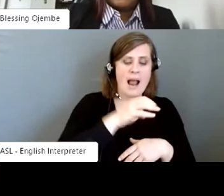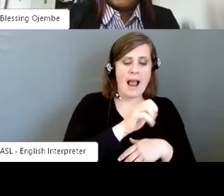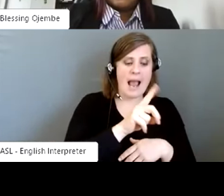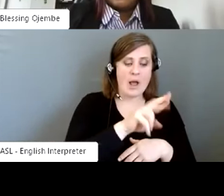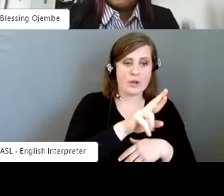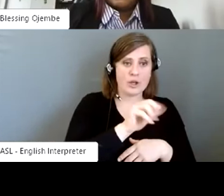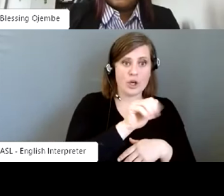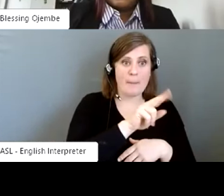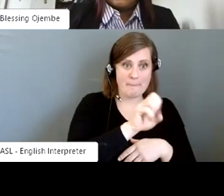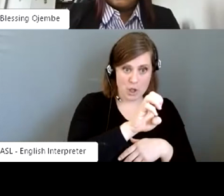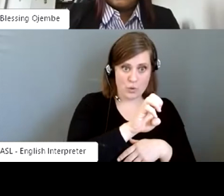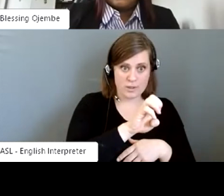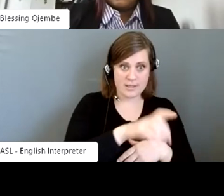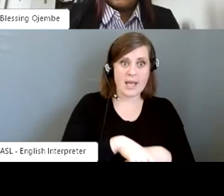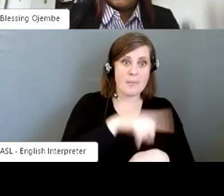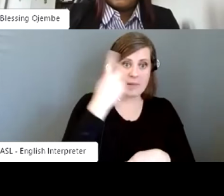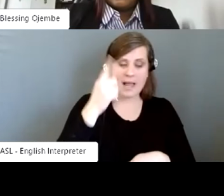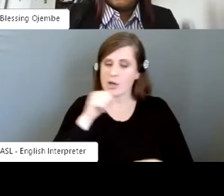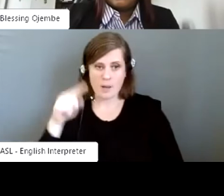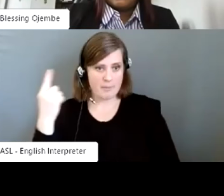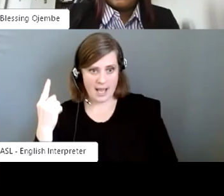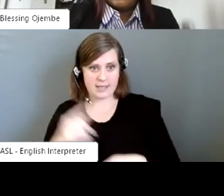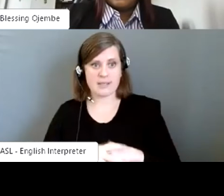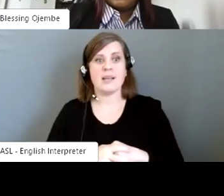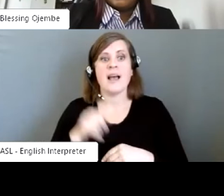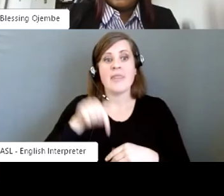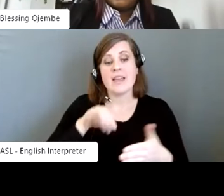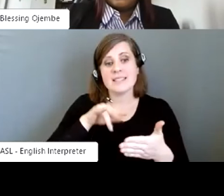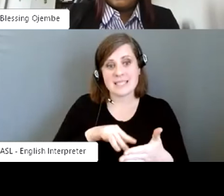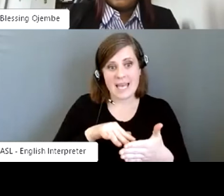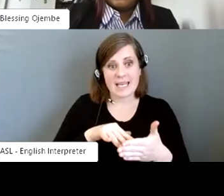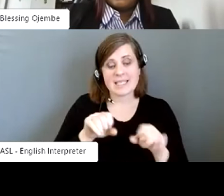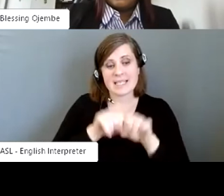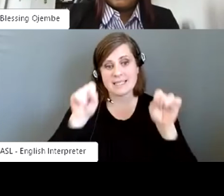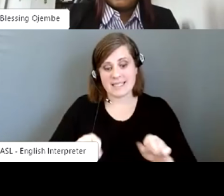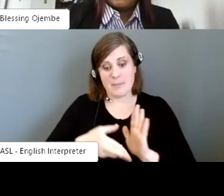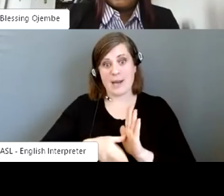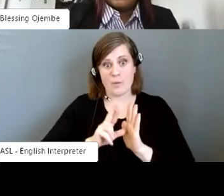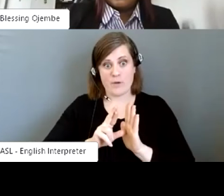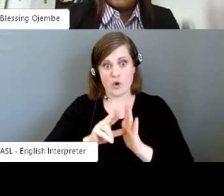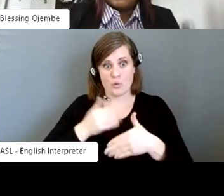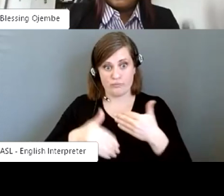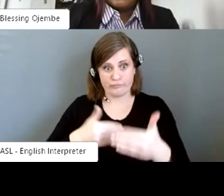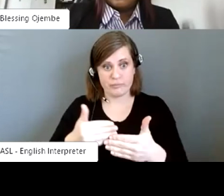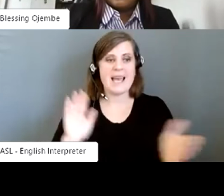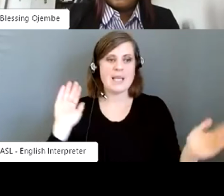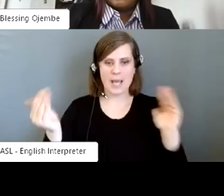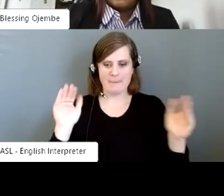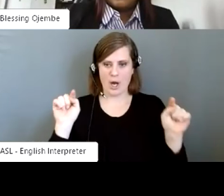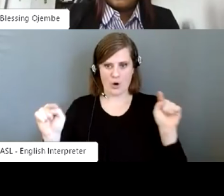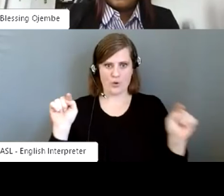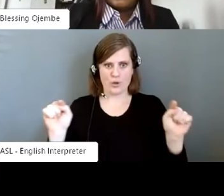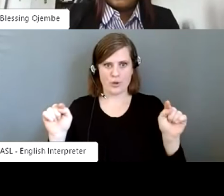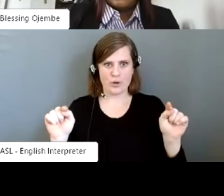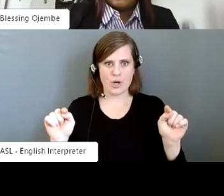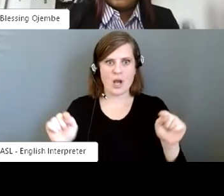older adult versus non-Black older adult? This study is also in the same systematic review they reported, and they did a comparison based on this